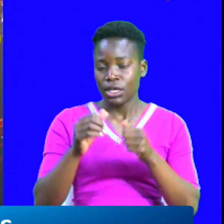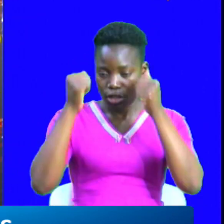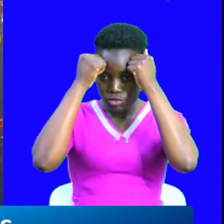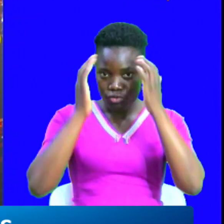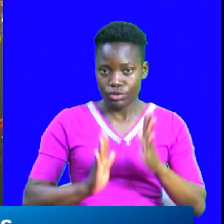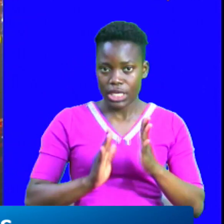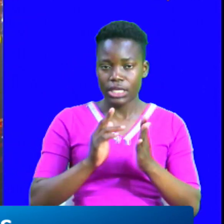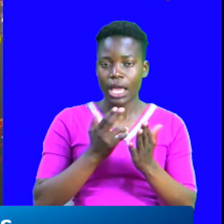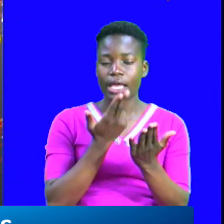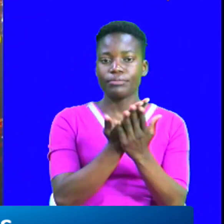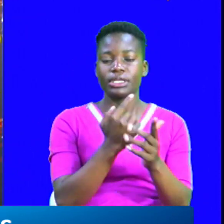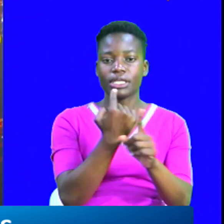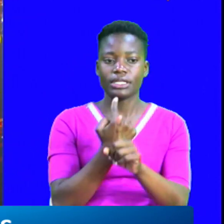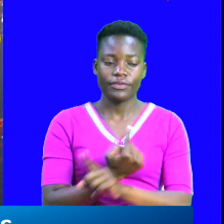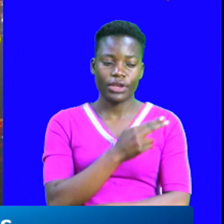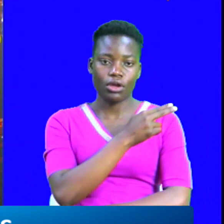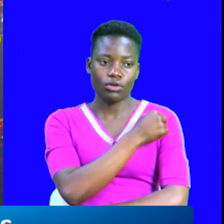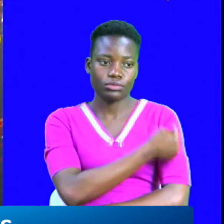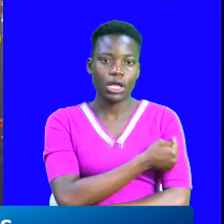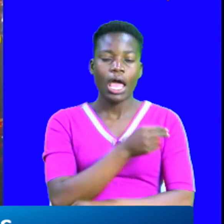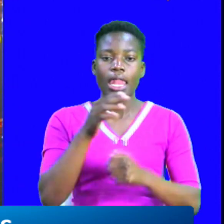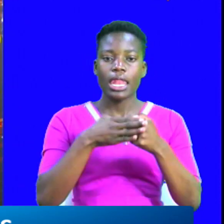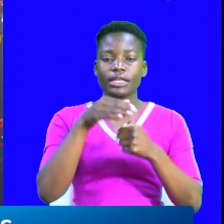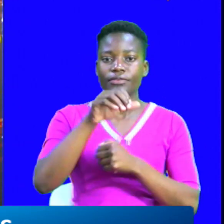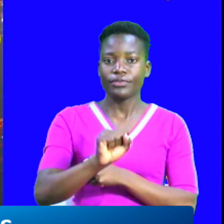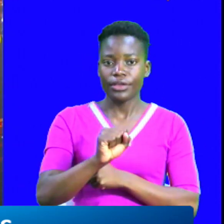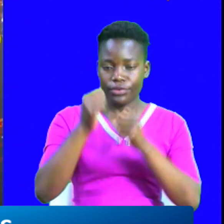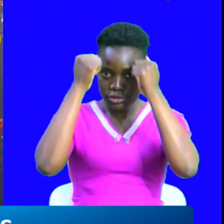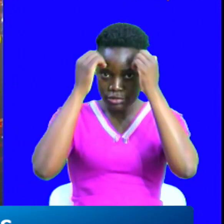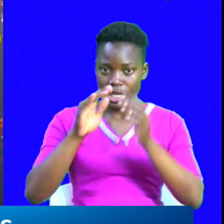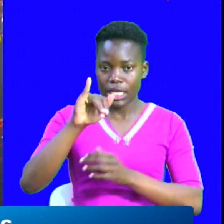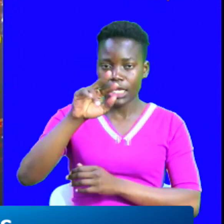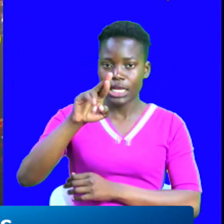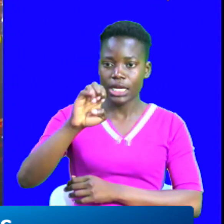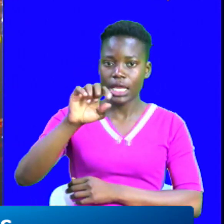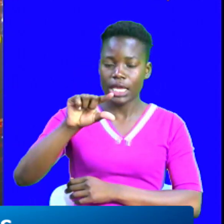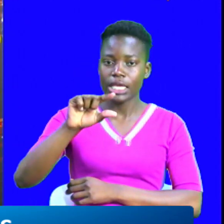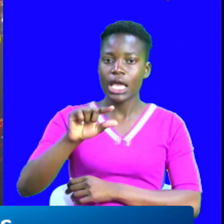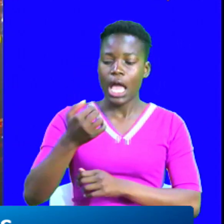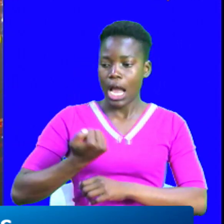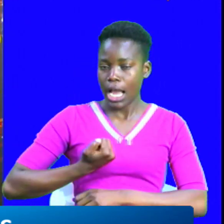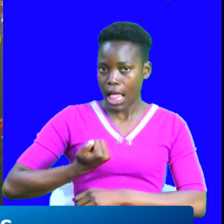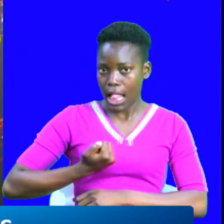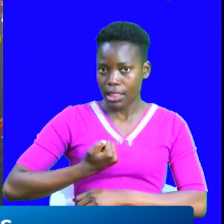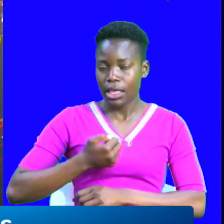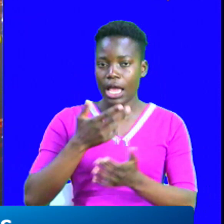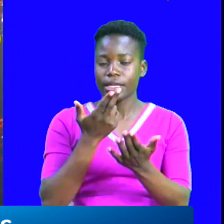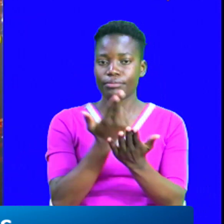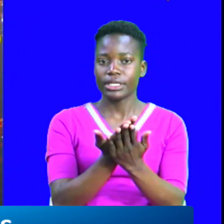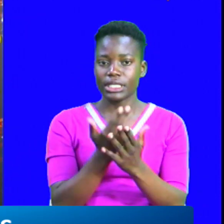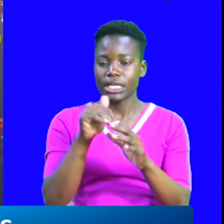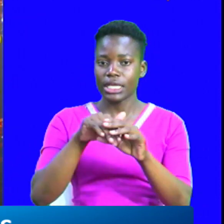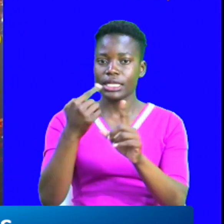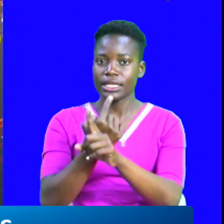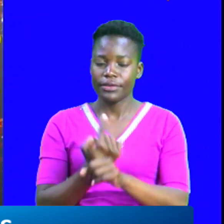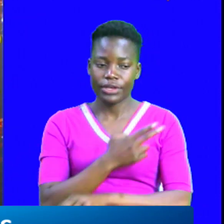in various hospitals, and 95 students of Eacc girls high school in Kakamega have been admitted across various